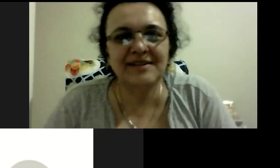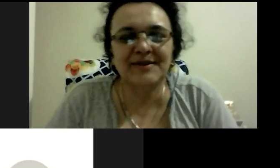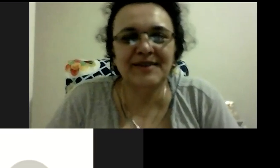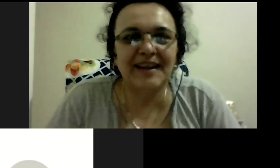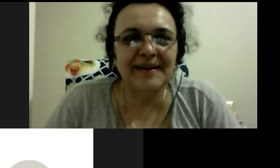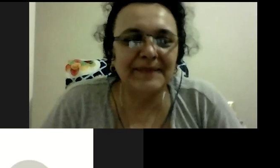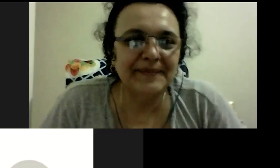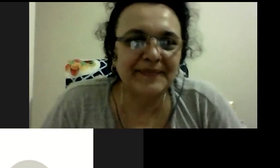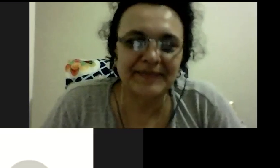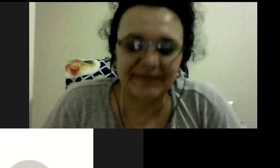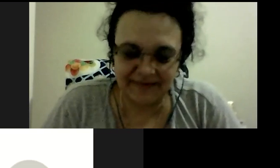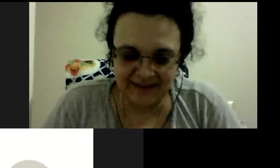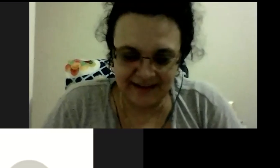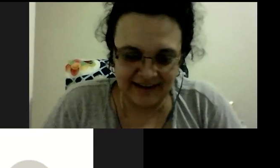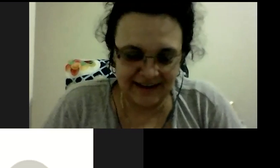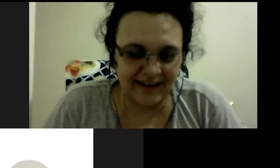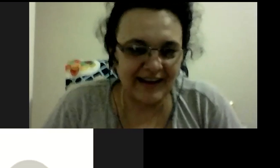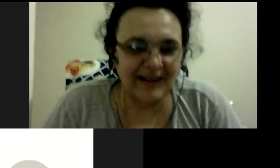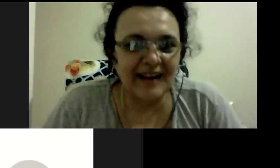How was your day?